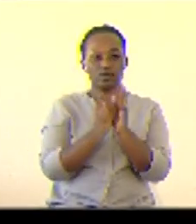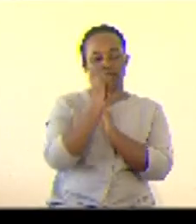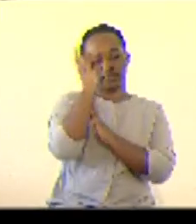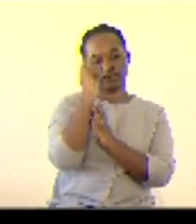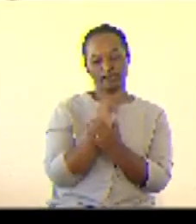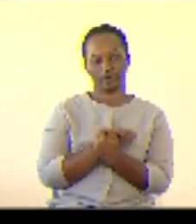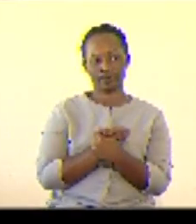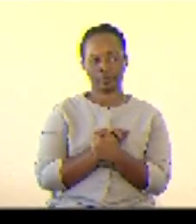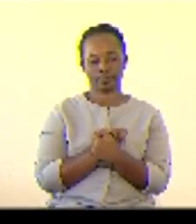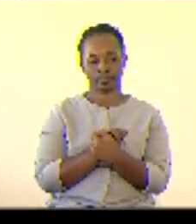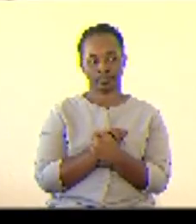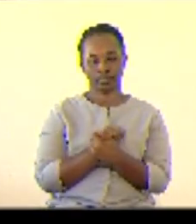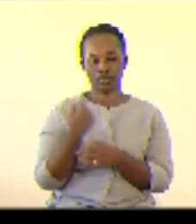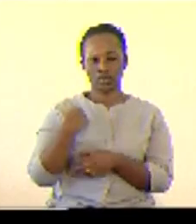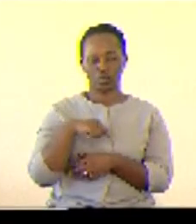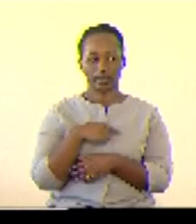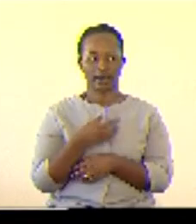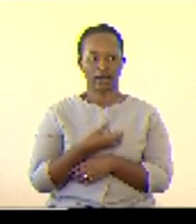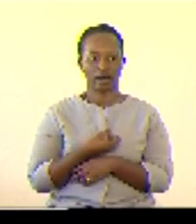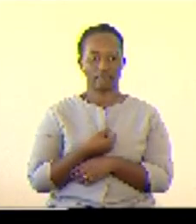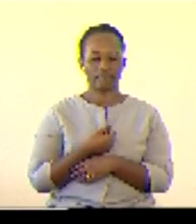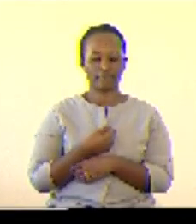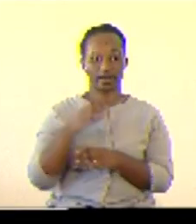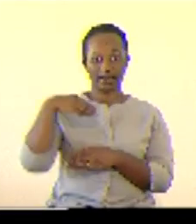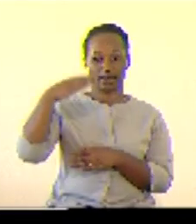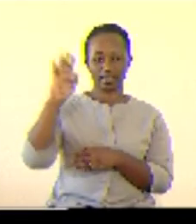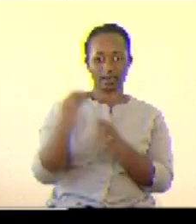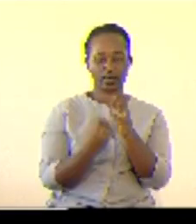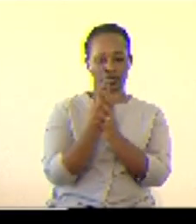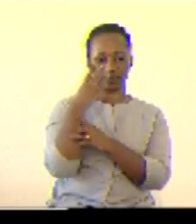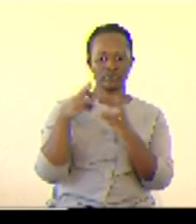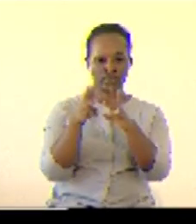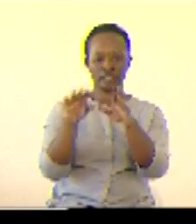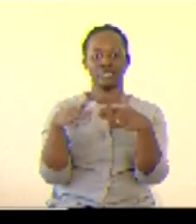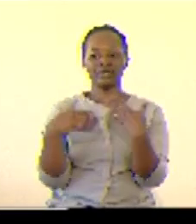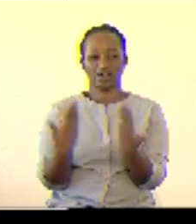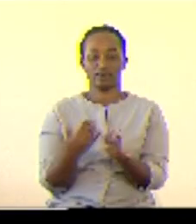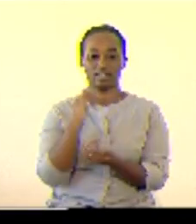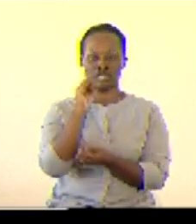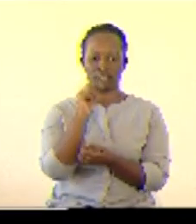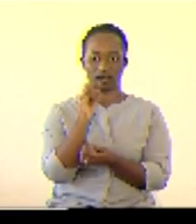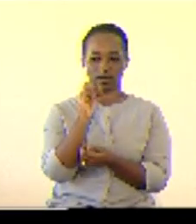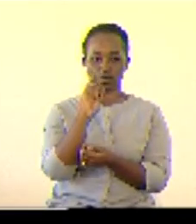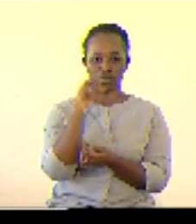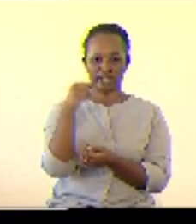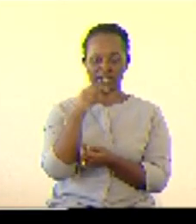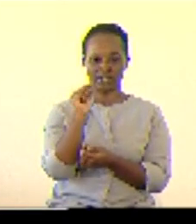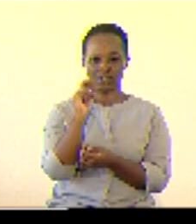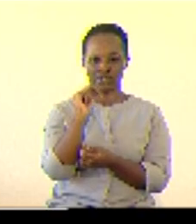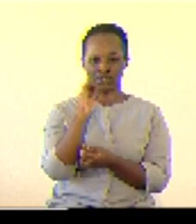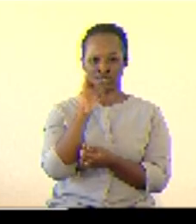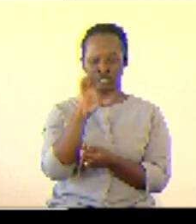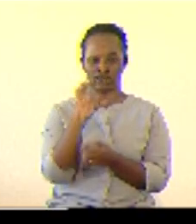expands. So we have external growth strategies or inorganic growth strategies. With this